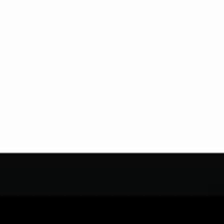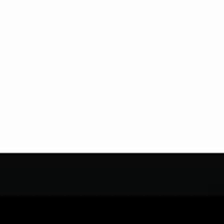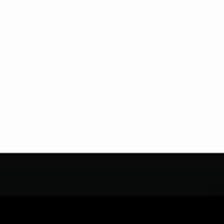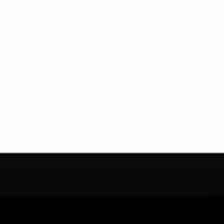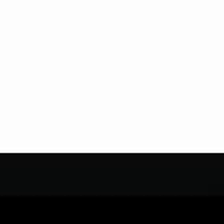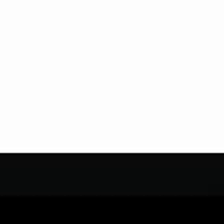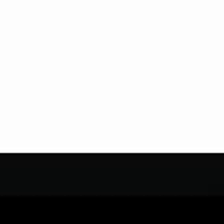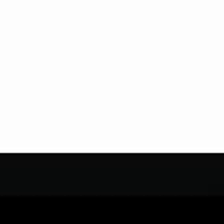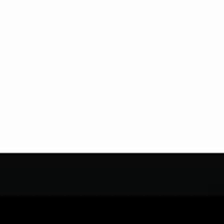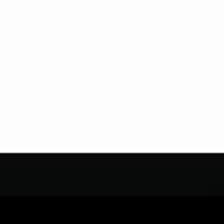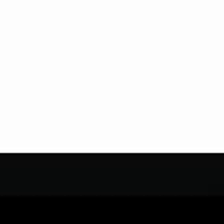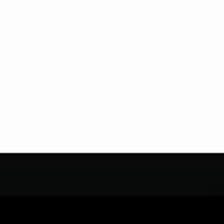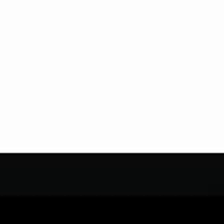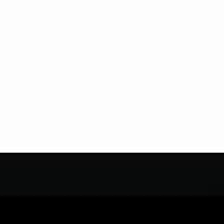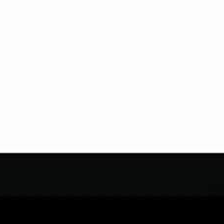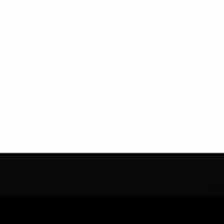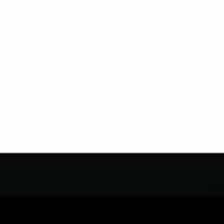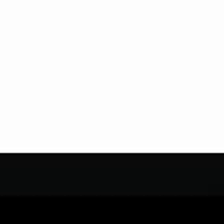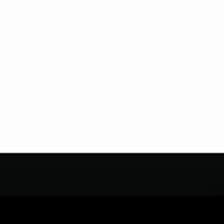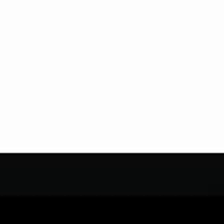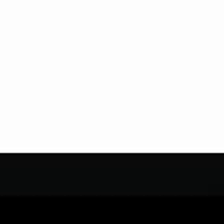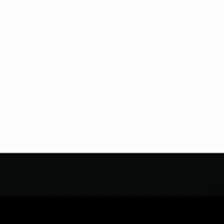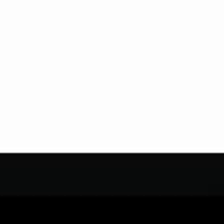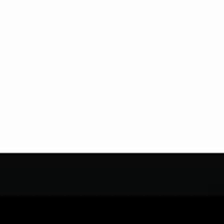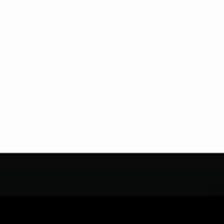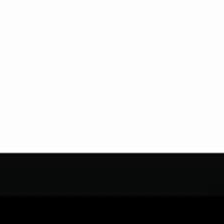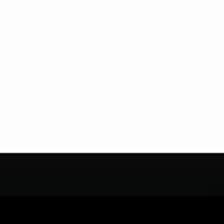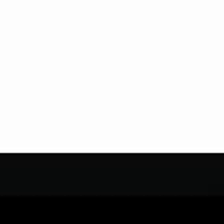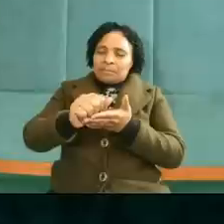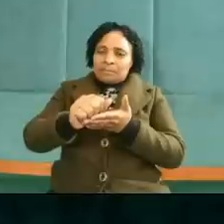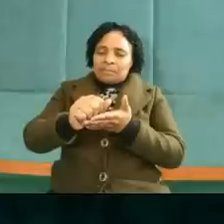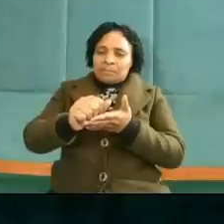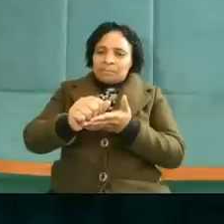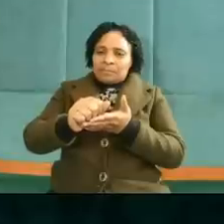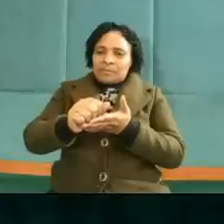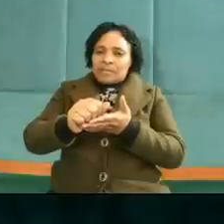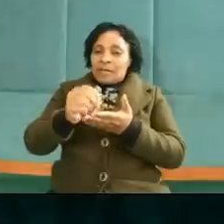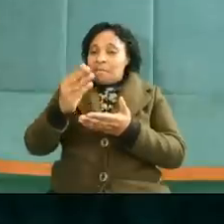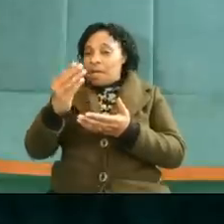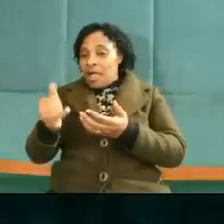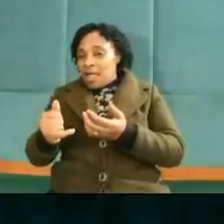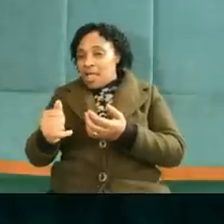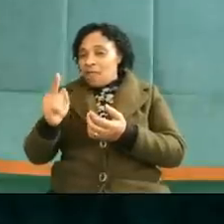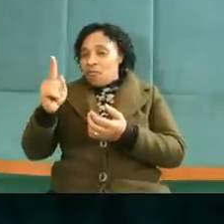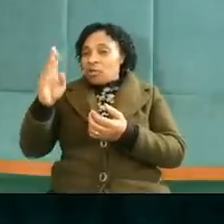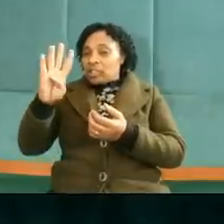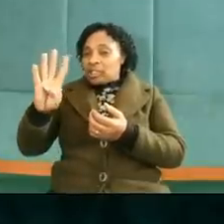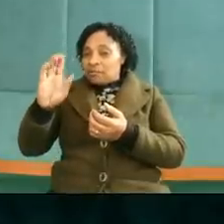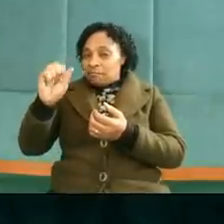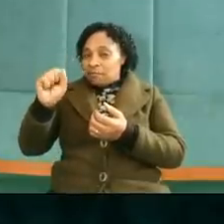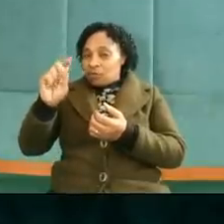invented the first printing press. And by 1452, the first